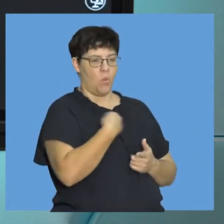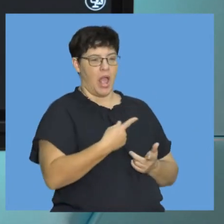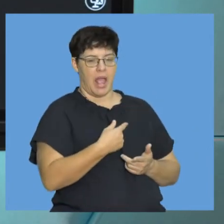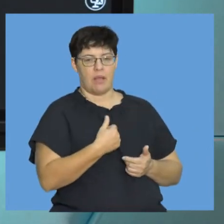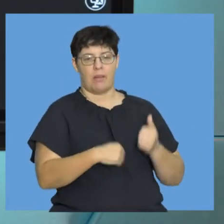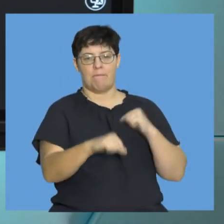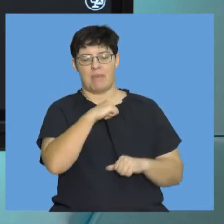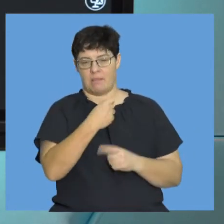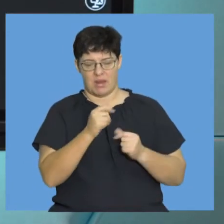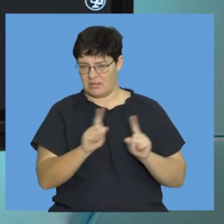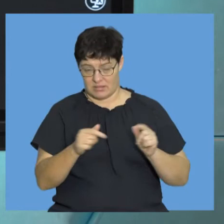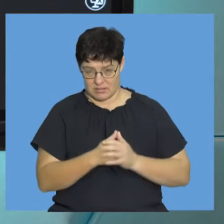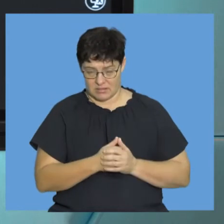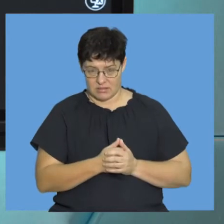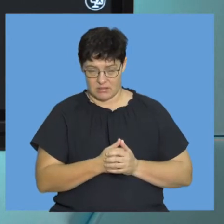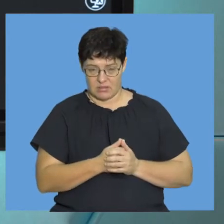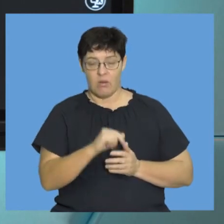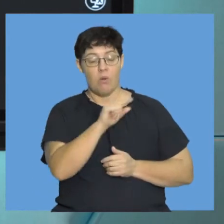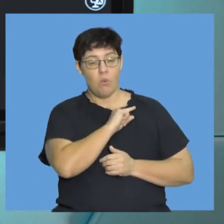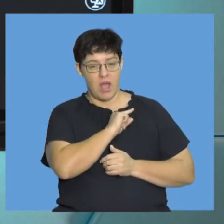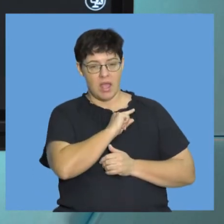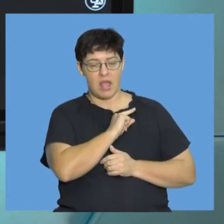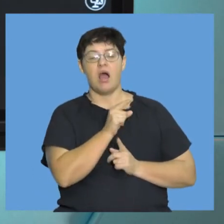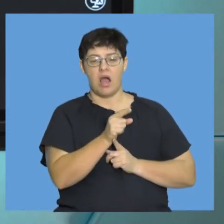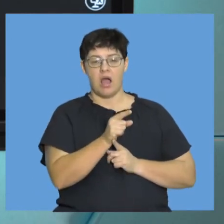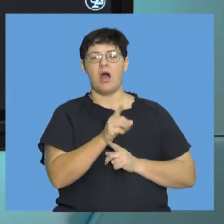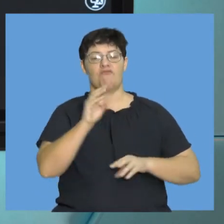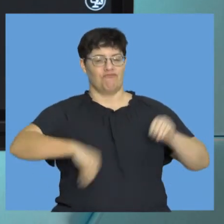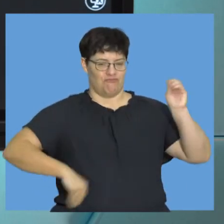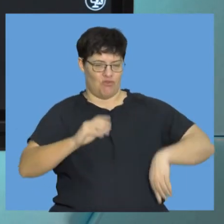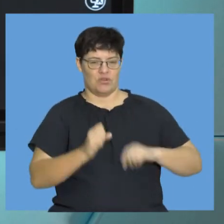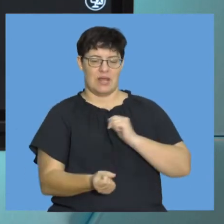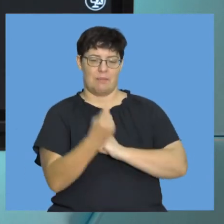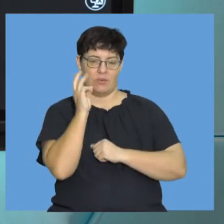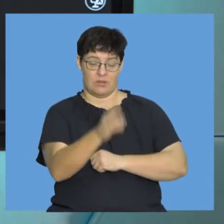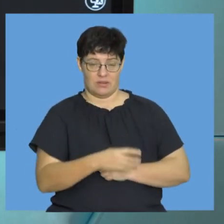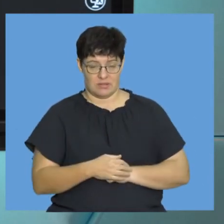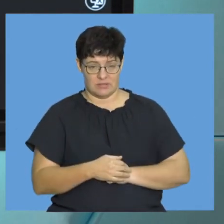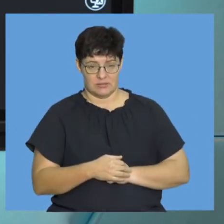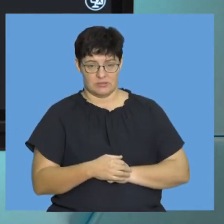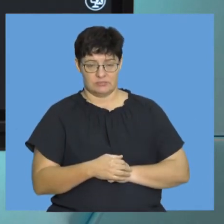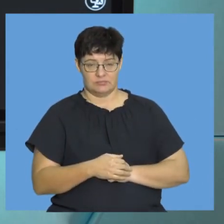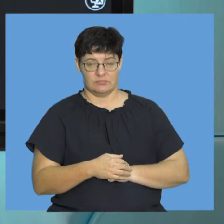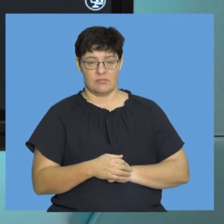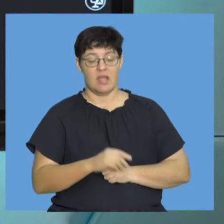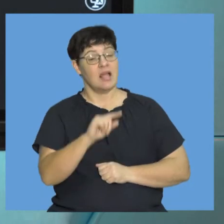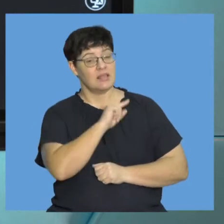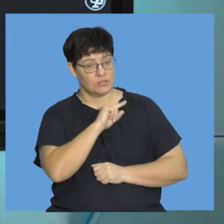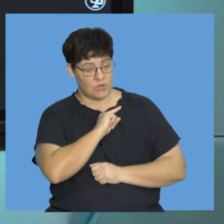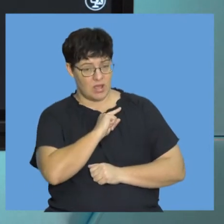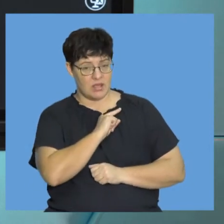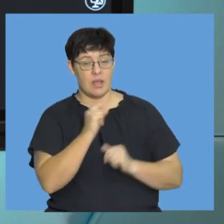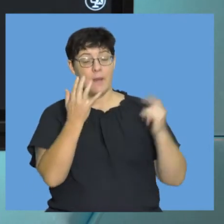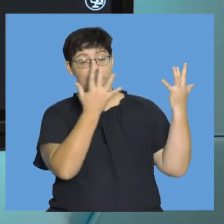a kickback, okay? Because obviously that is tantamount to fraud, okay? And therefore, the